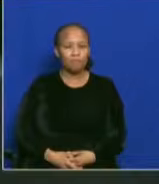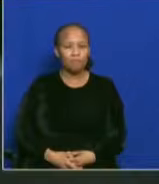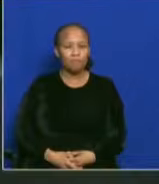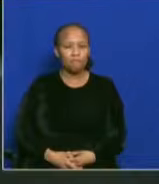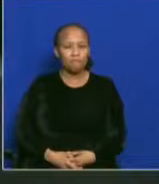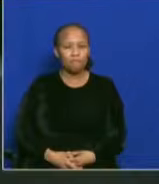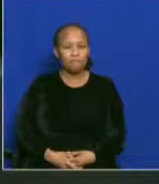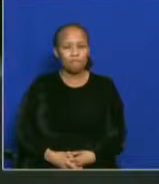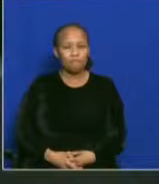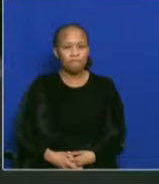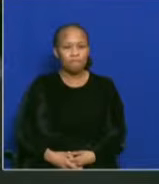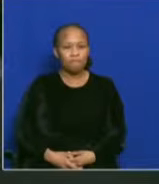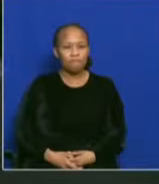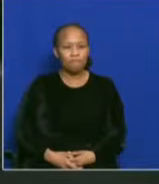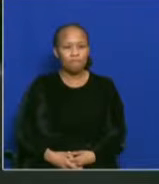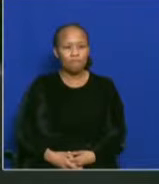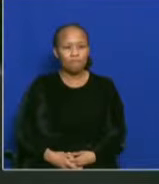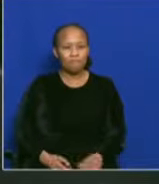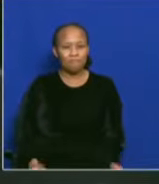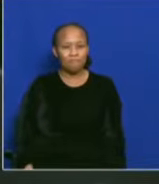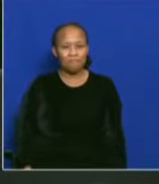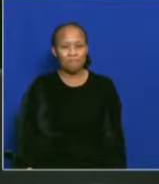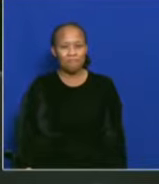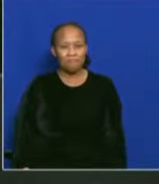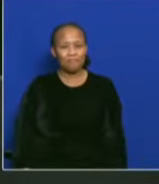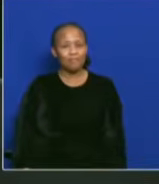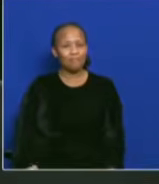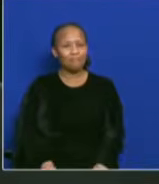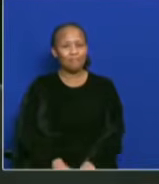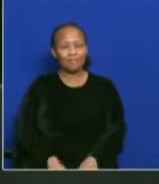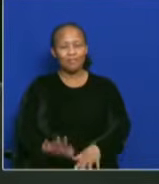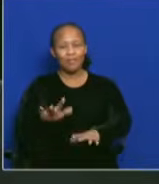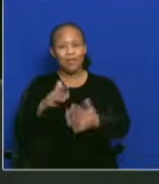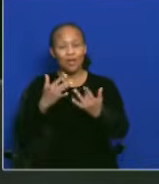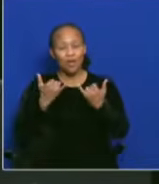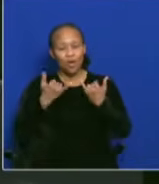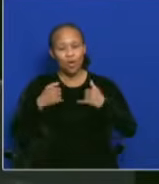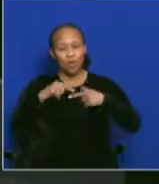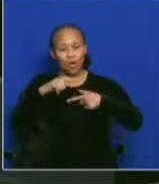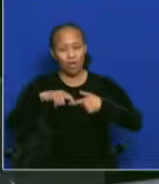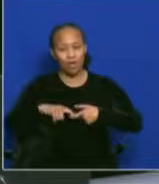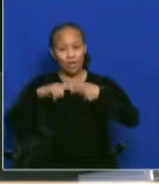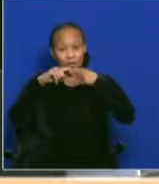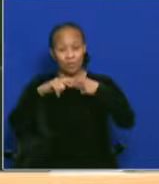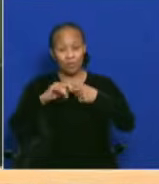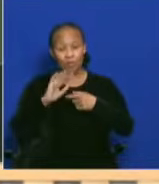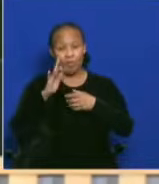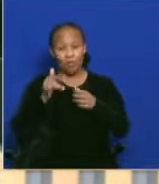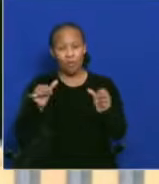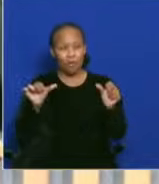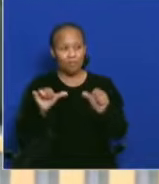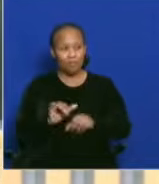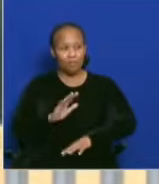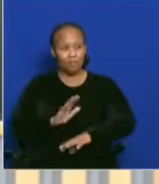Let's adjourn and resume at 9:30 on Monday. Thank you, Chair. Let's adjourn.